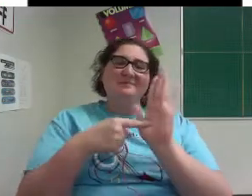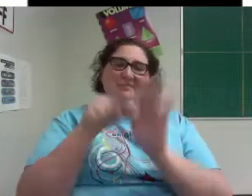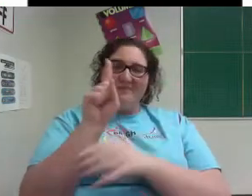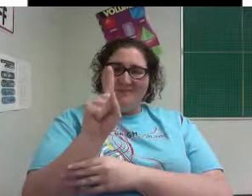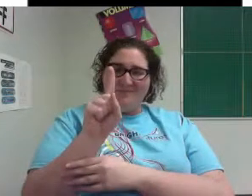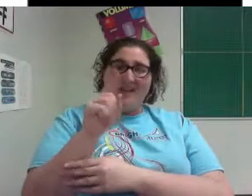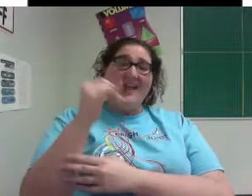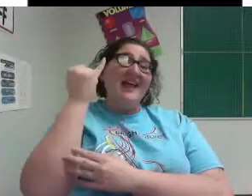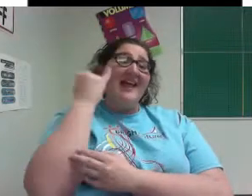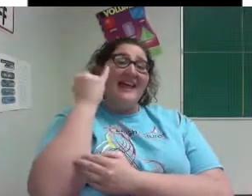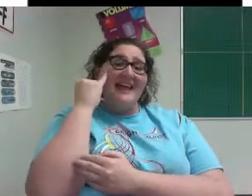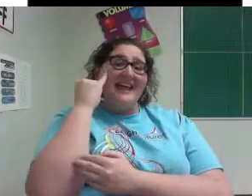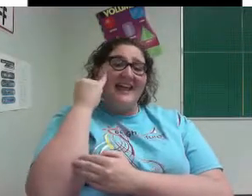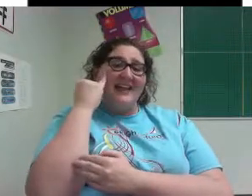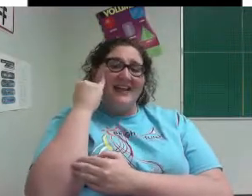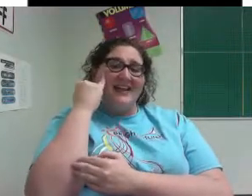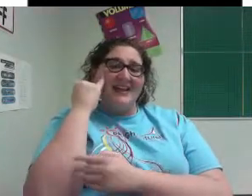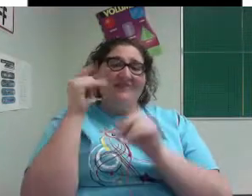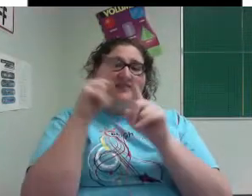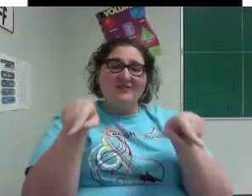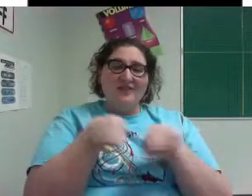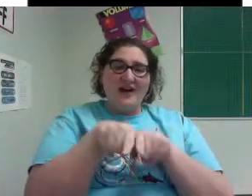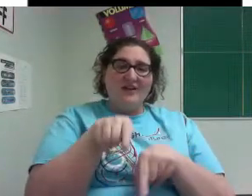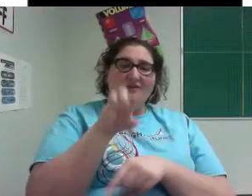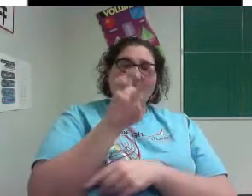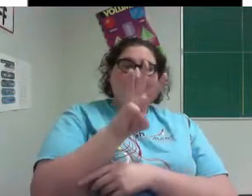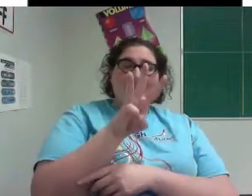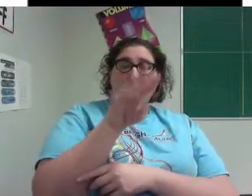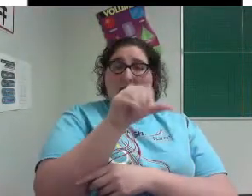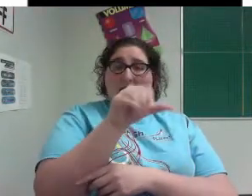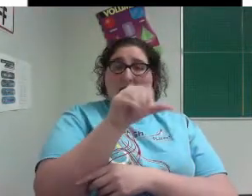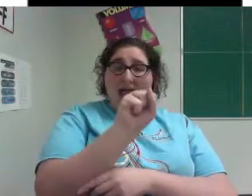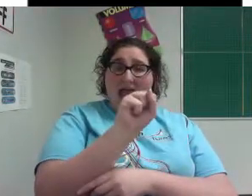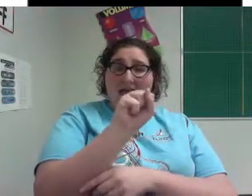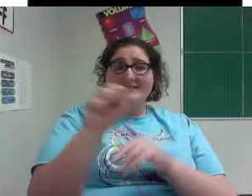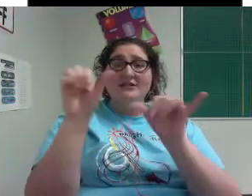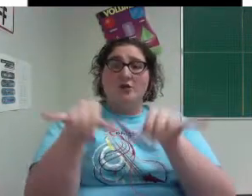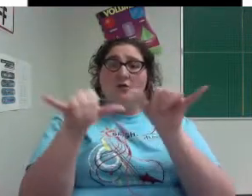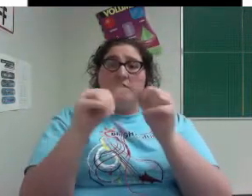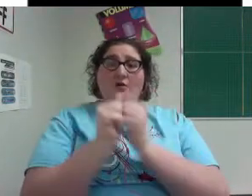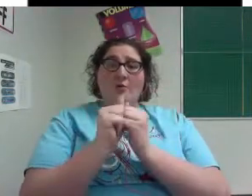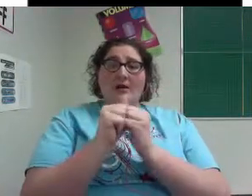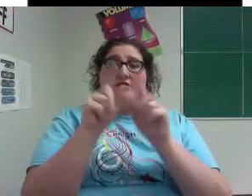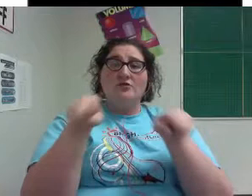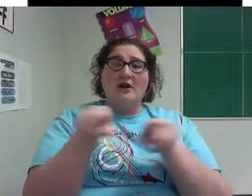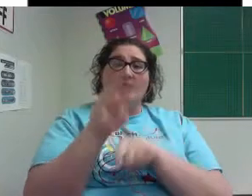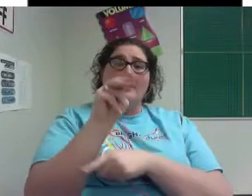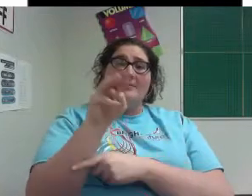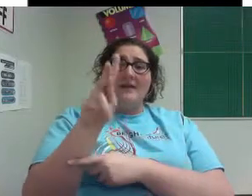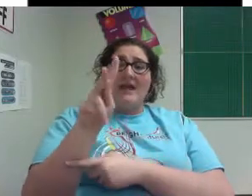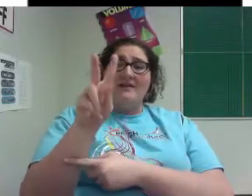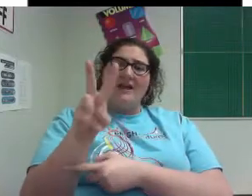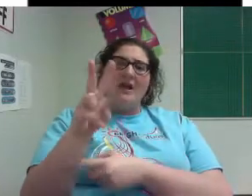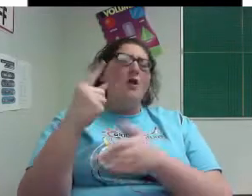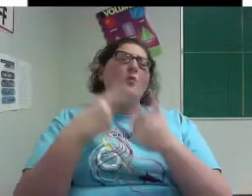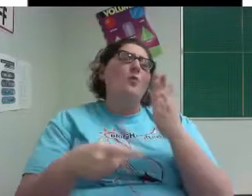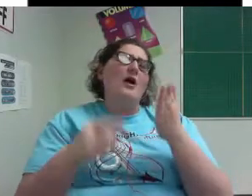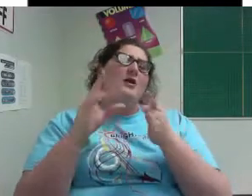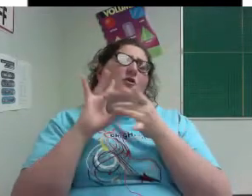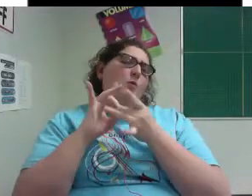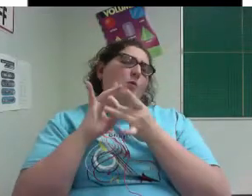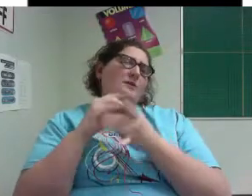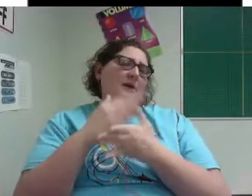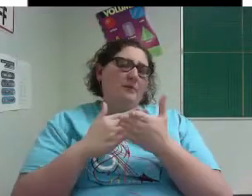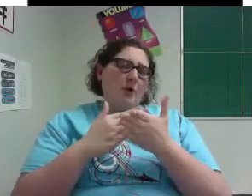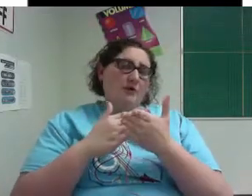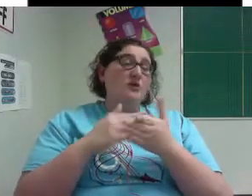Example 1. It says if triangle WYS is congruent to triangle MKV, what are the corresponding parts? Well, you